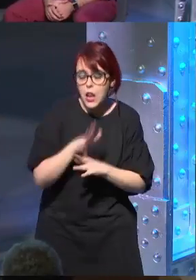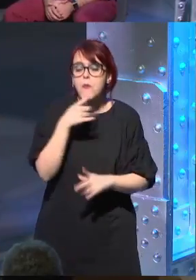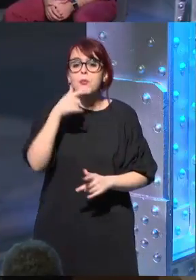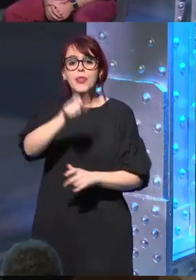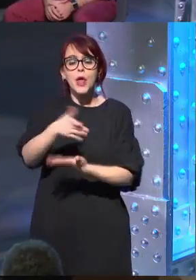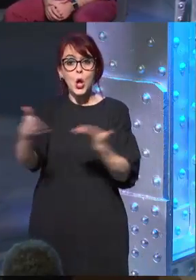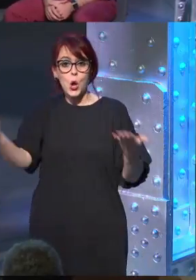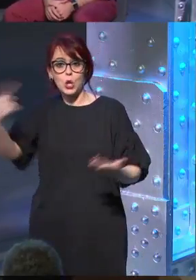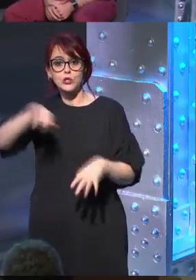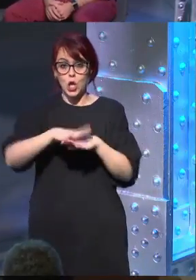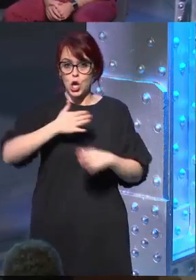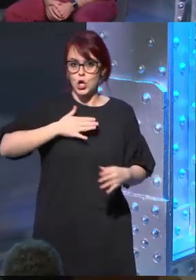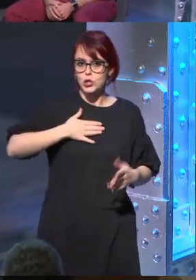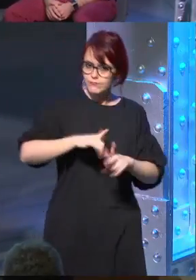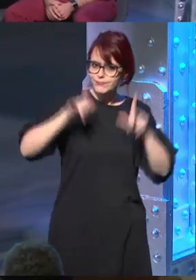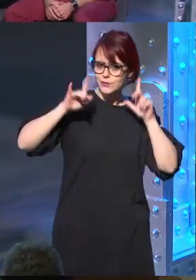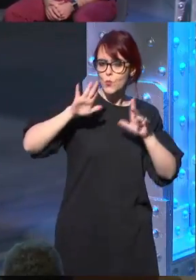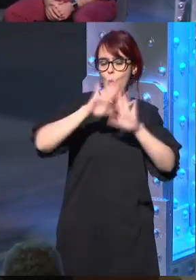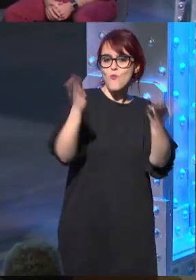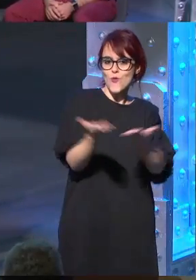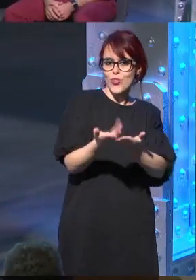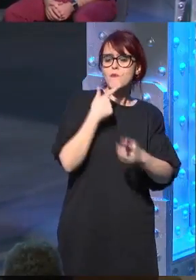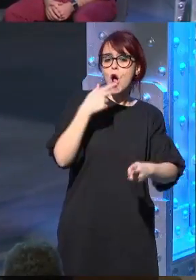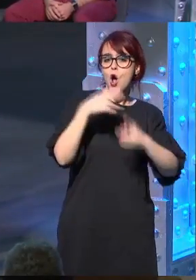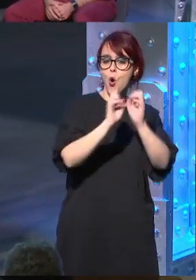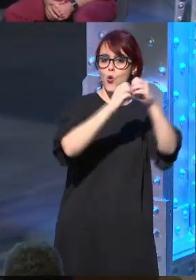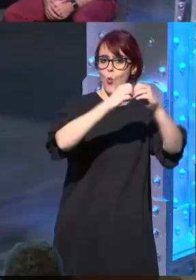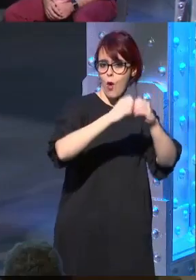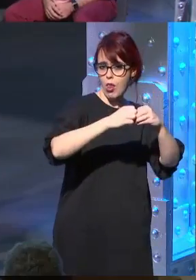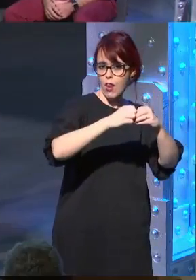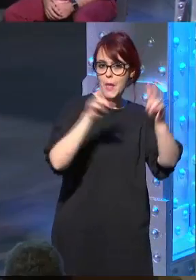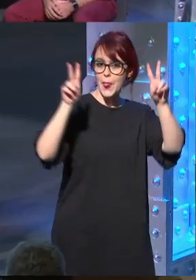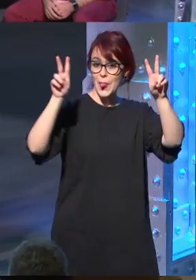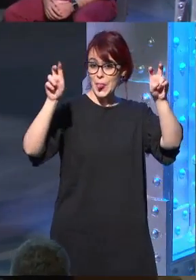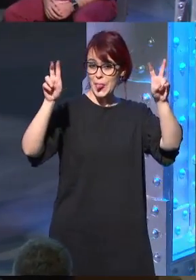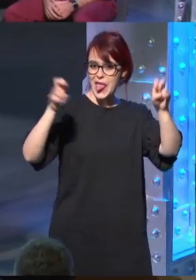up yourselves in Google? For instance, if you Google us,